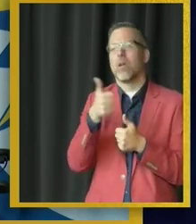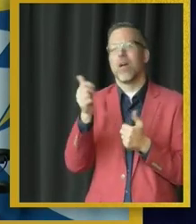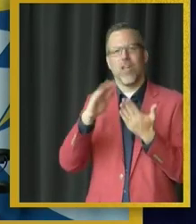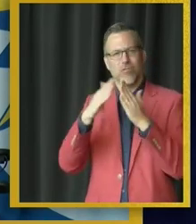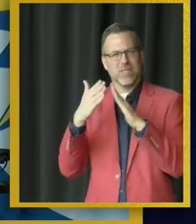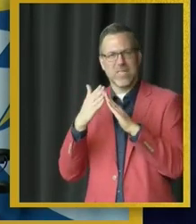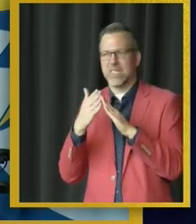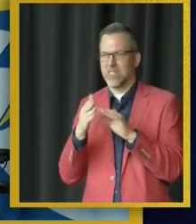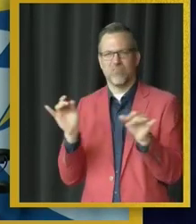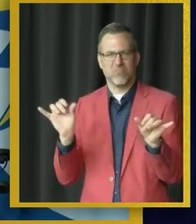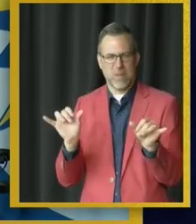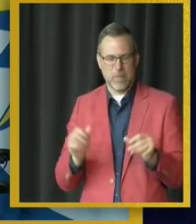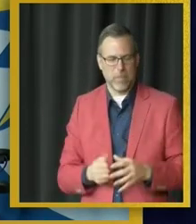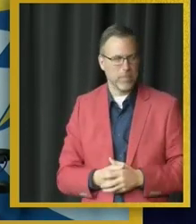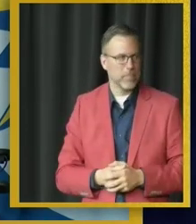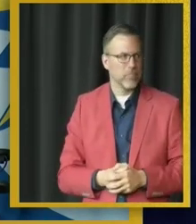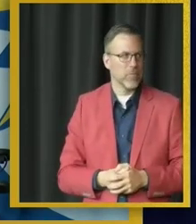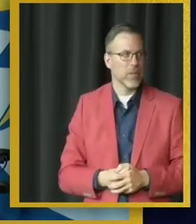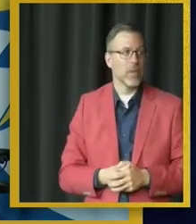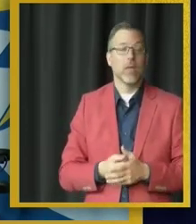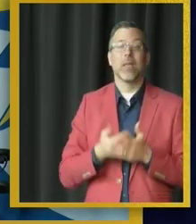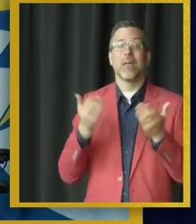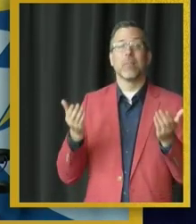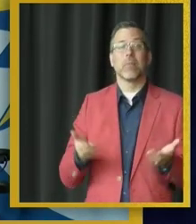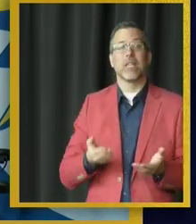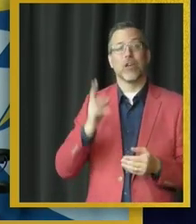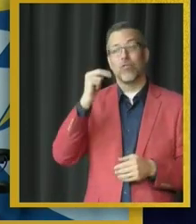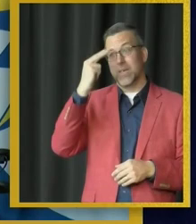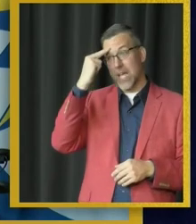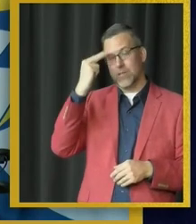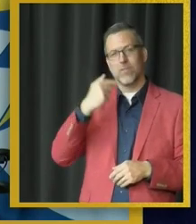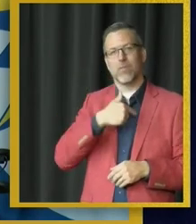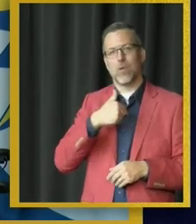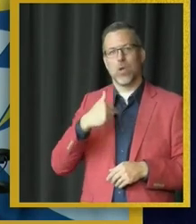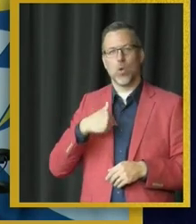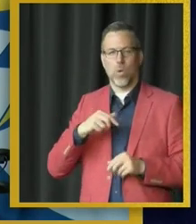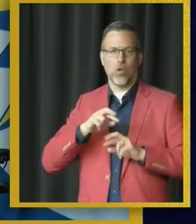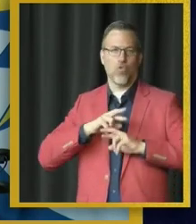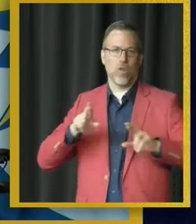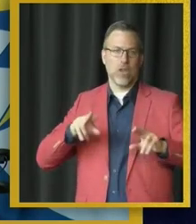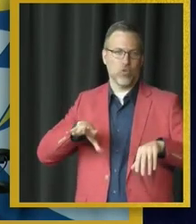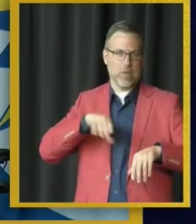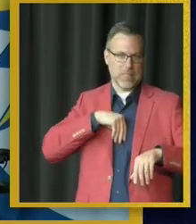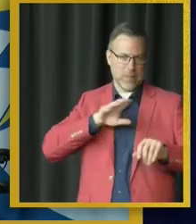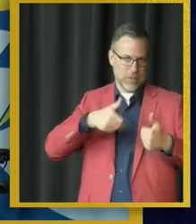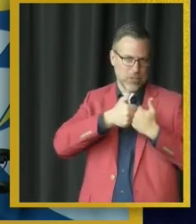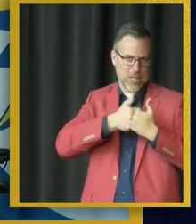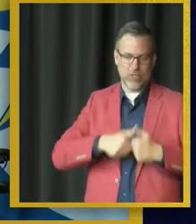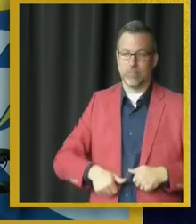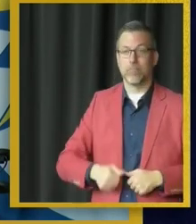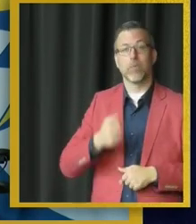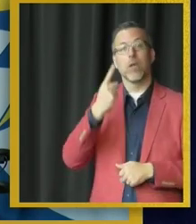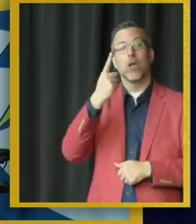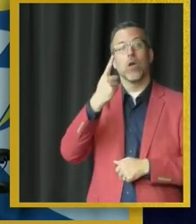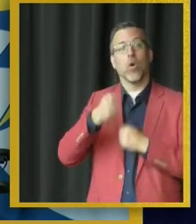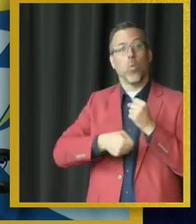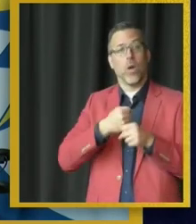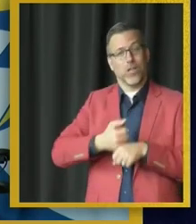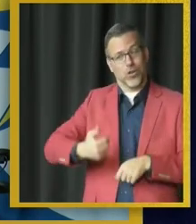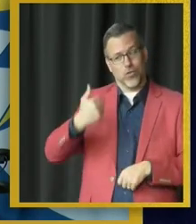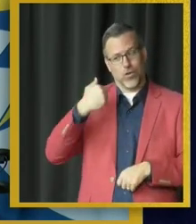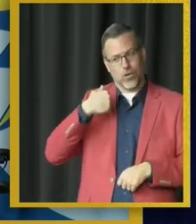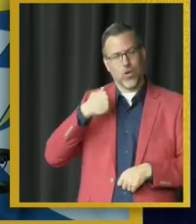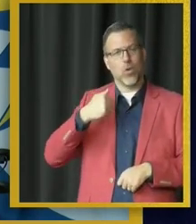great concern. But here in Nashville, we are stepping up to meet the challenge. 1 year ago, I declared Nashville